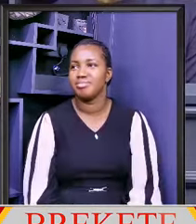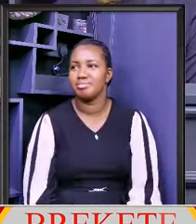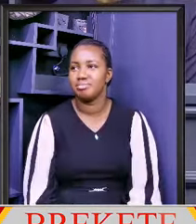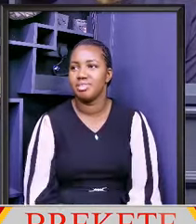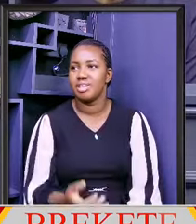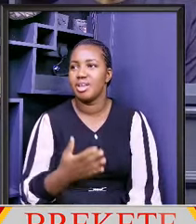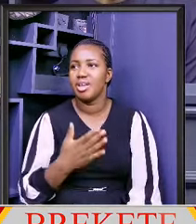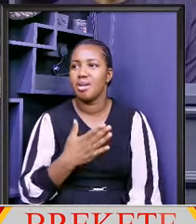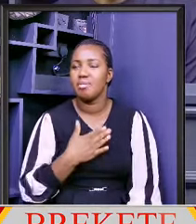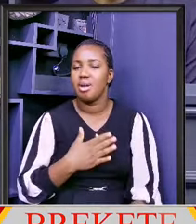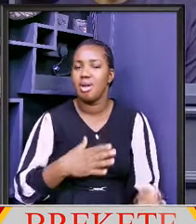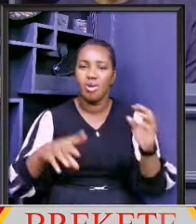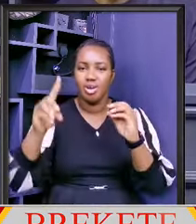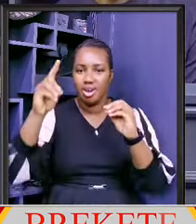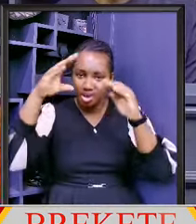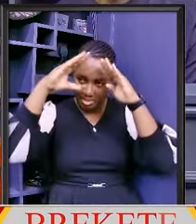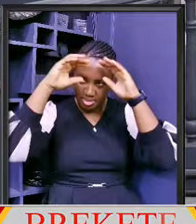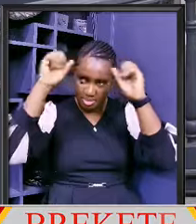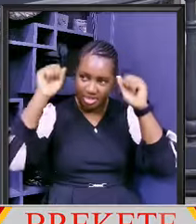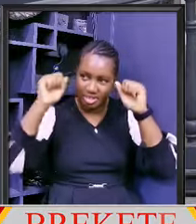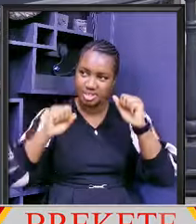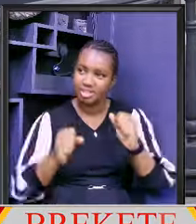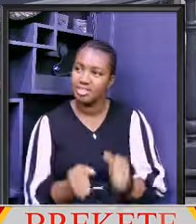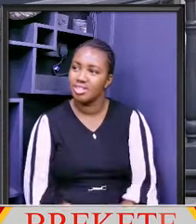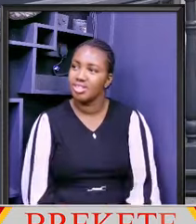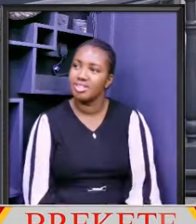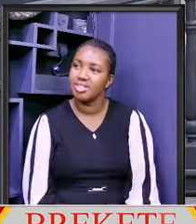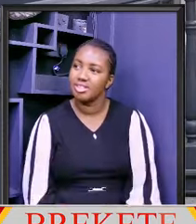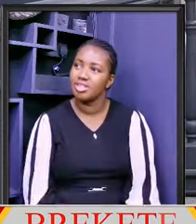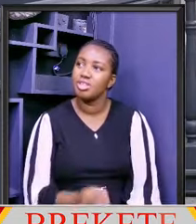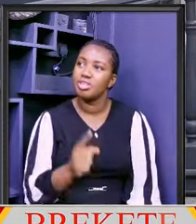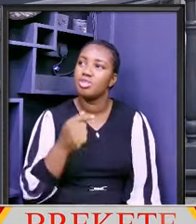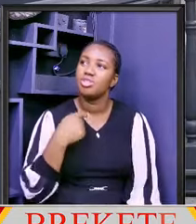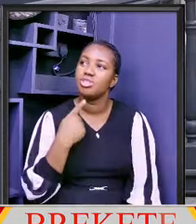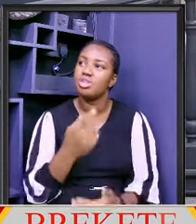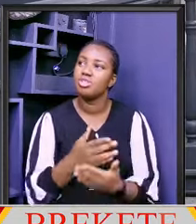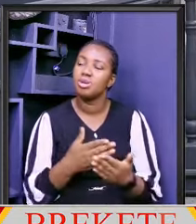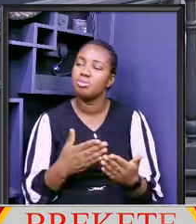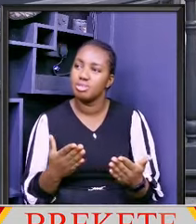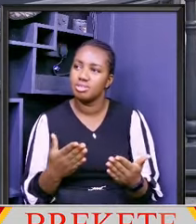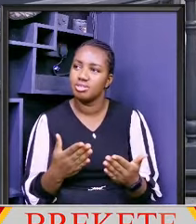My ordinary president, mm-hmm, you made a statement,